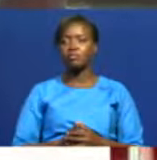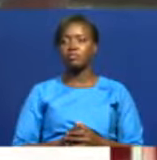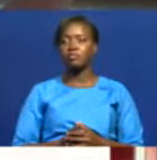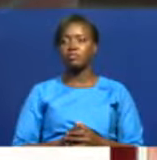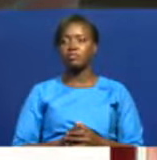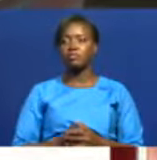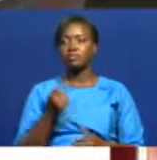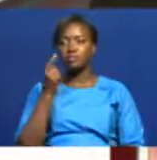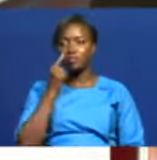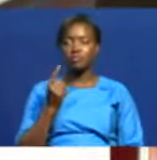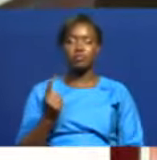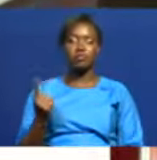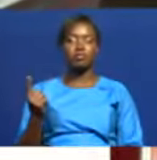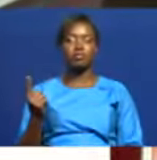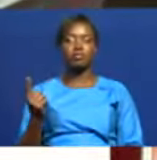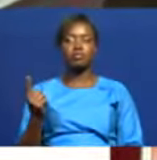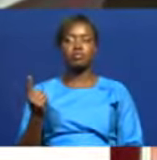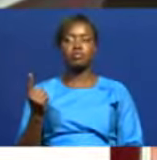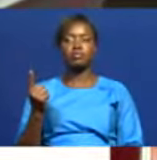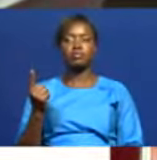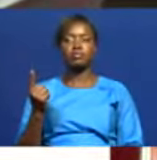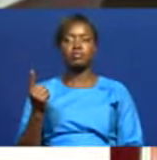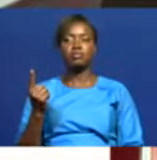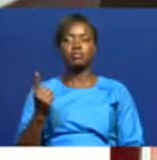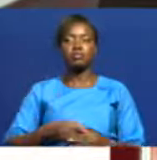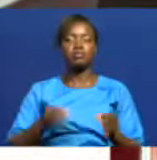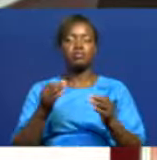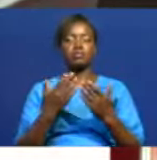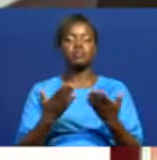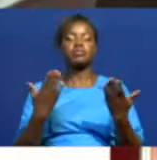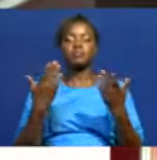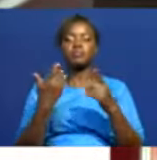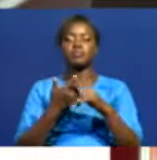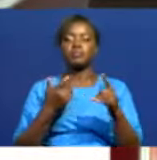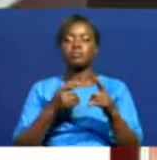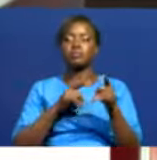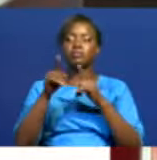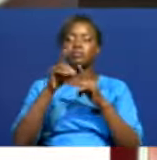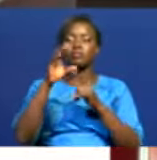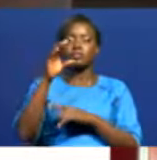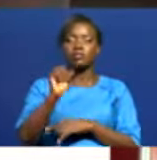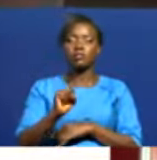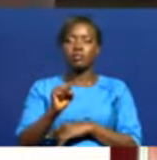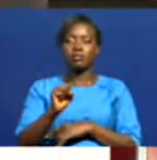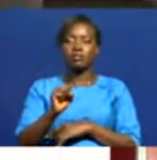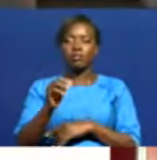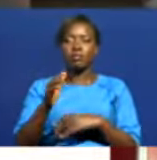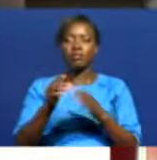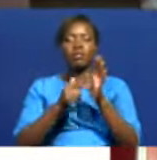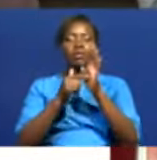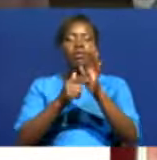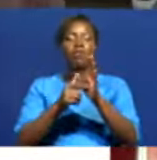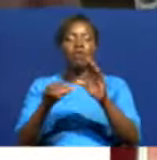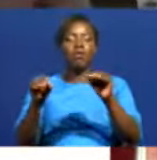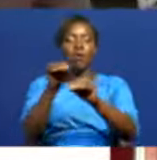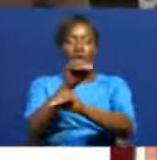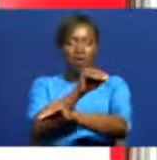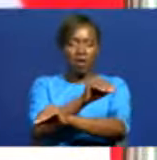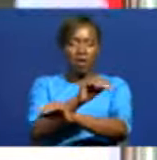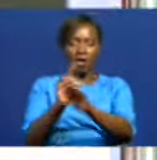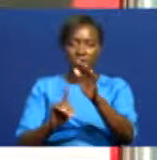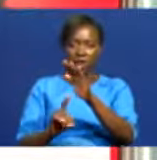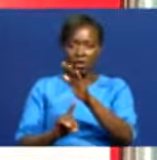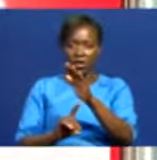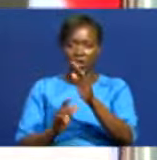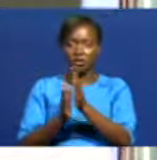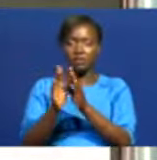This handshake and presentation of official documents from Tourism Cabinet Secretary Dr. Alfred Mutua symbolizes the handover of the Ministry